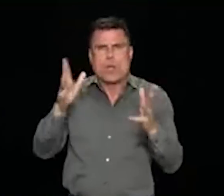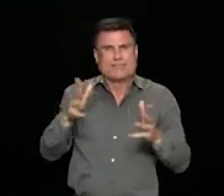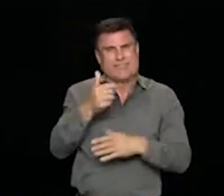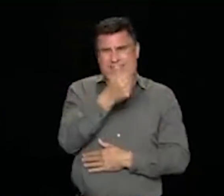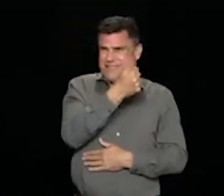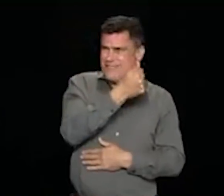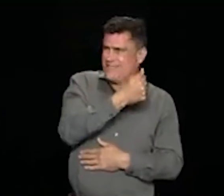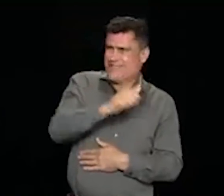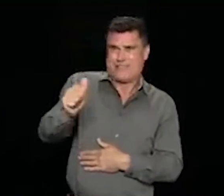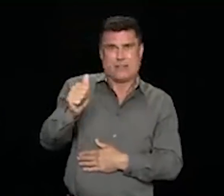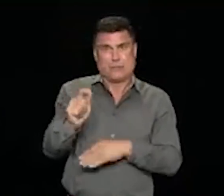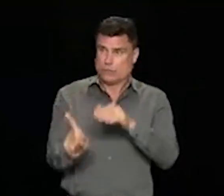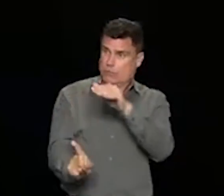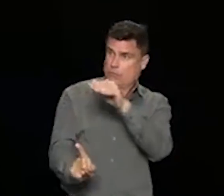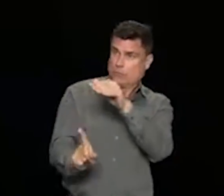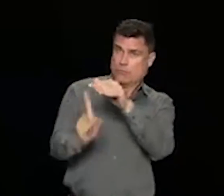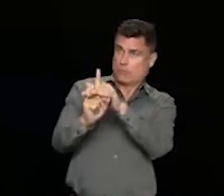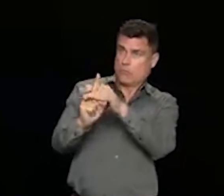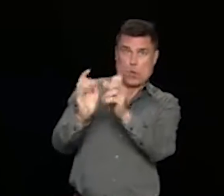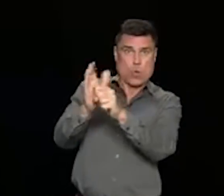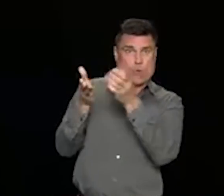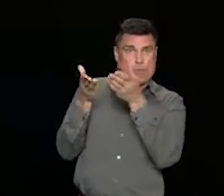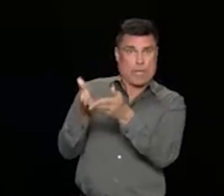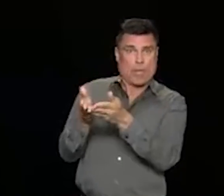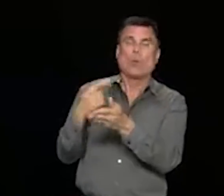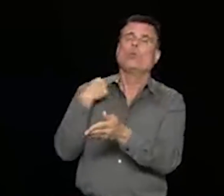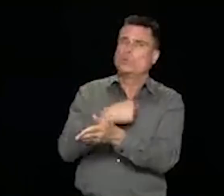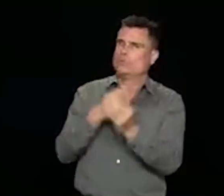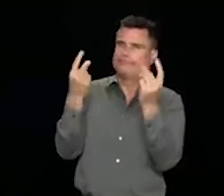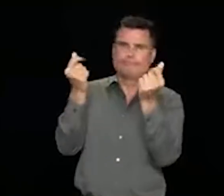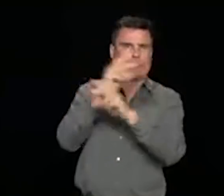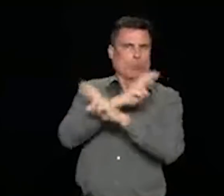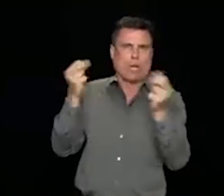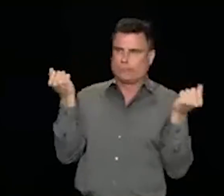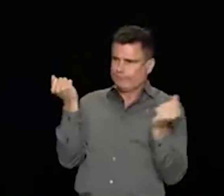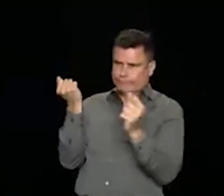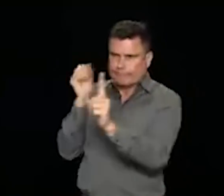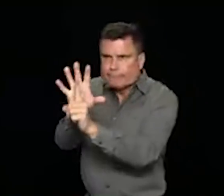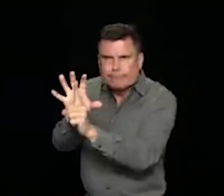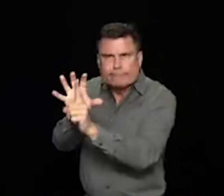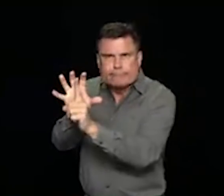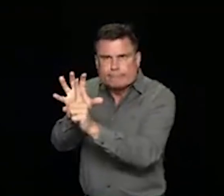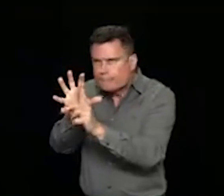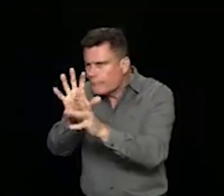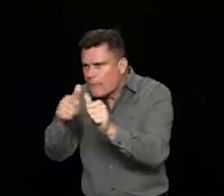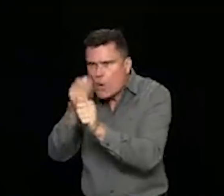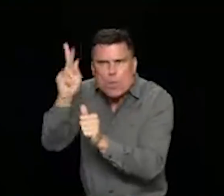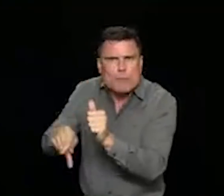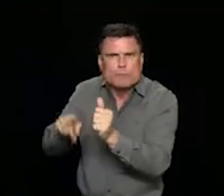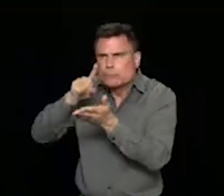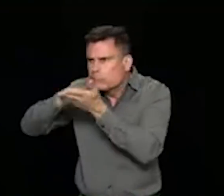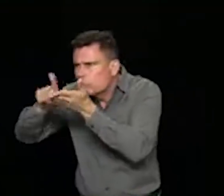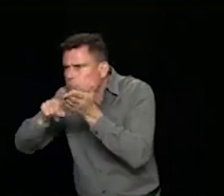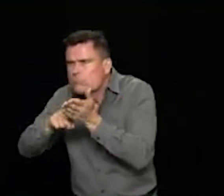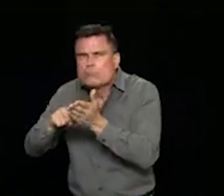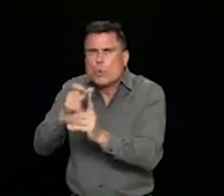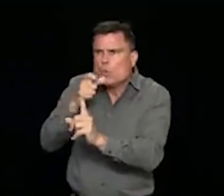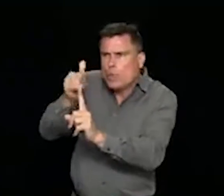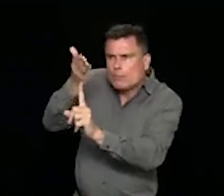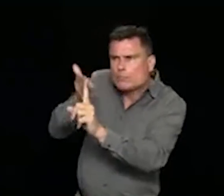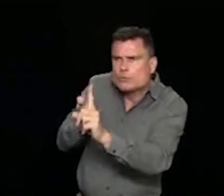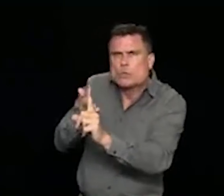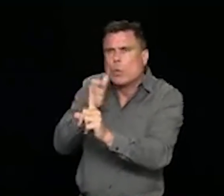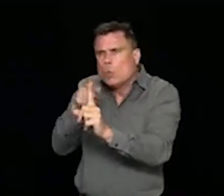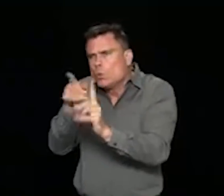can test, we can trace the people they've been in contact with, and we can track those people over the period of the incubation period to